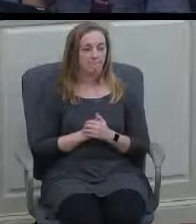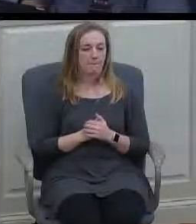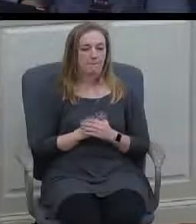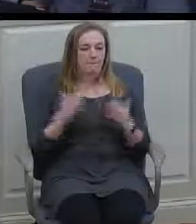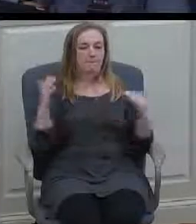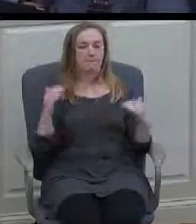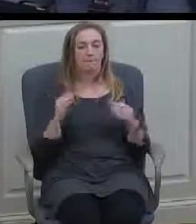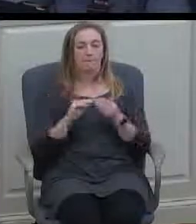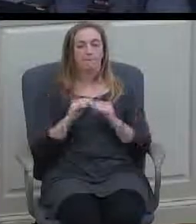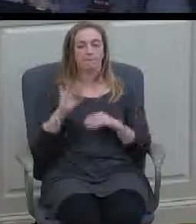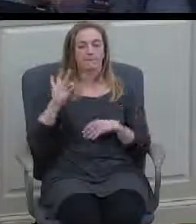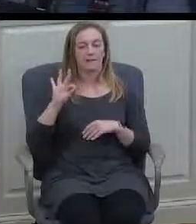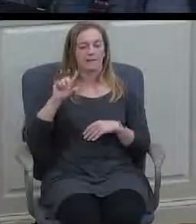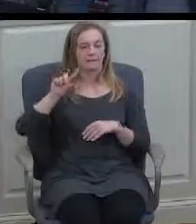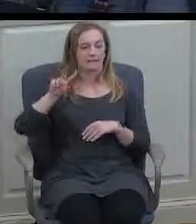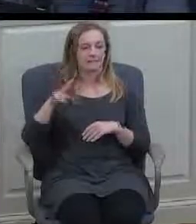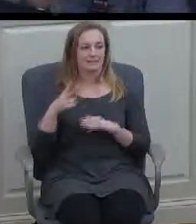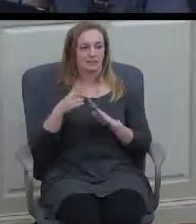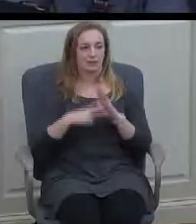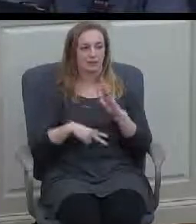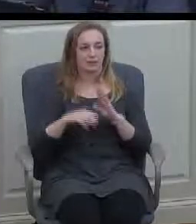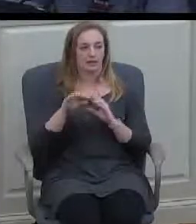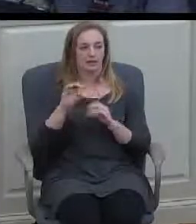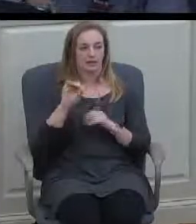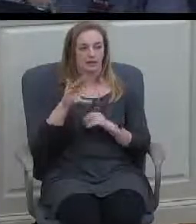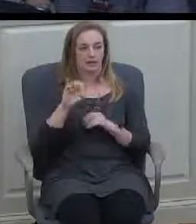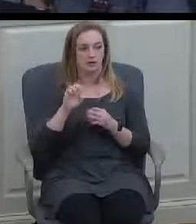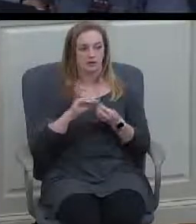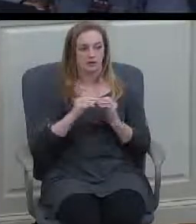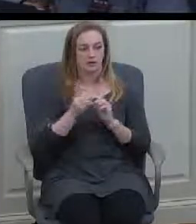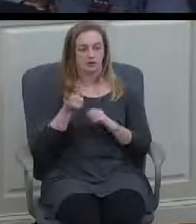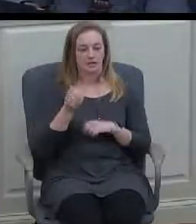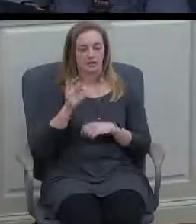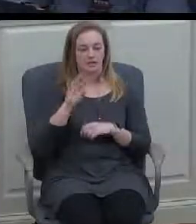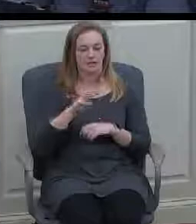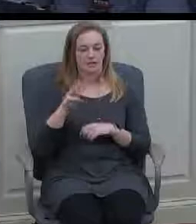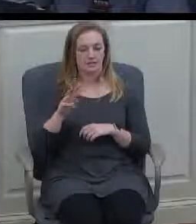Item 9 is the second reading of ordinance number 1966. This